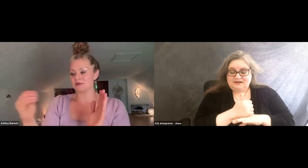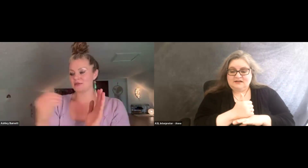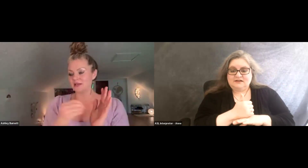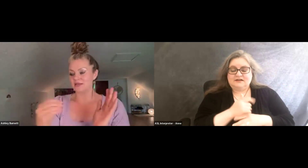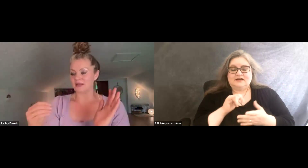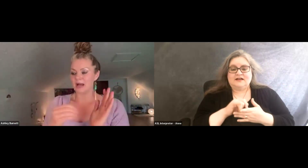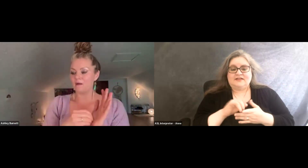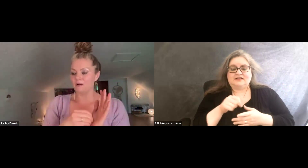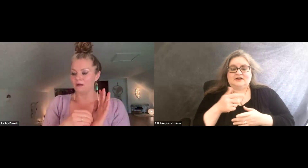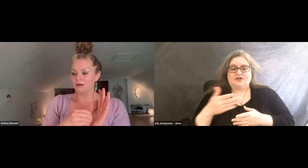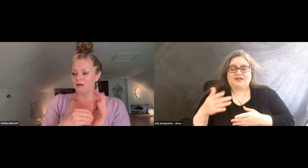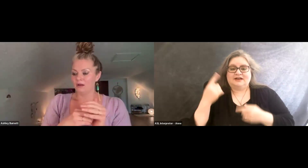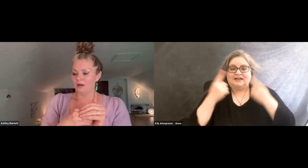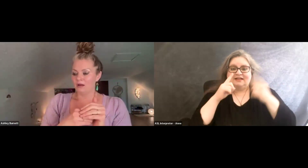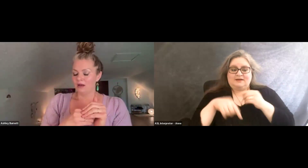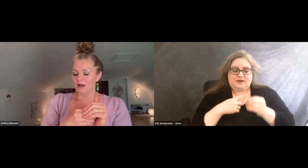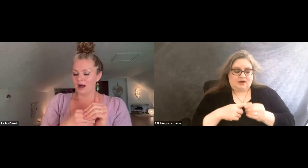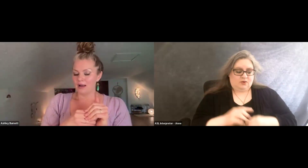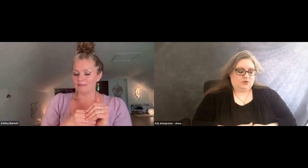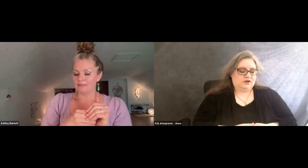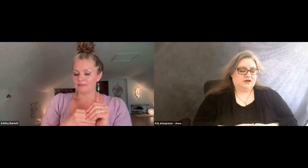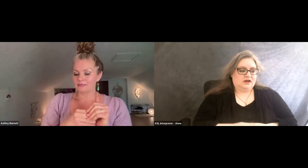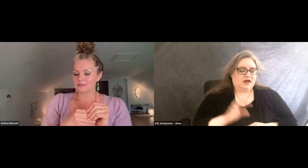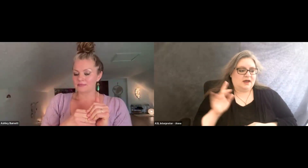is another thing to think about.